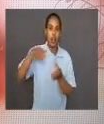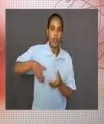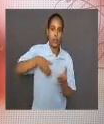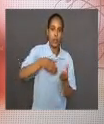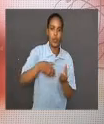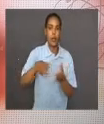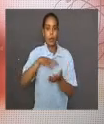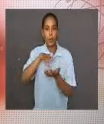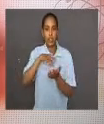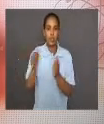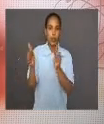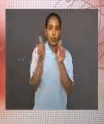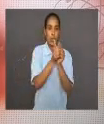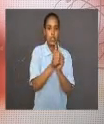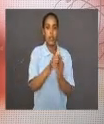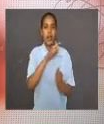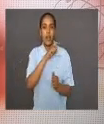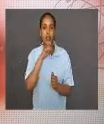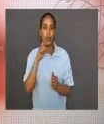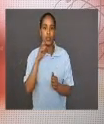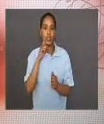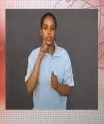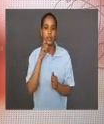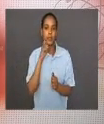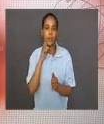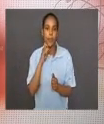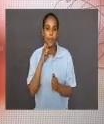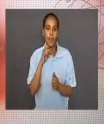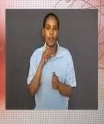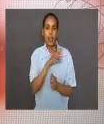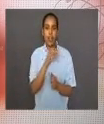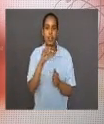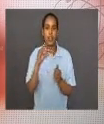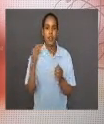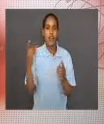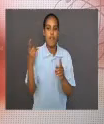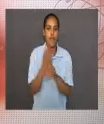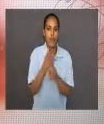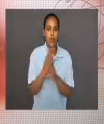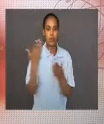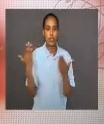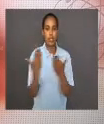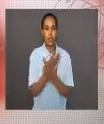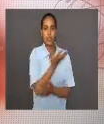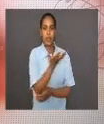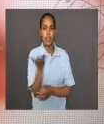liquid mixed with a solid, and form new